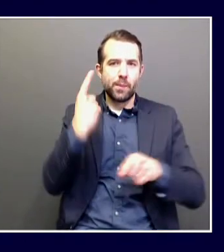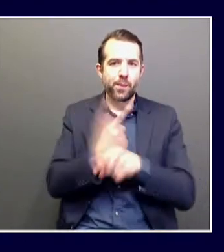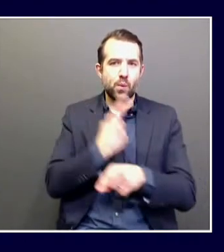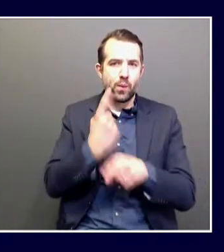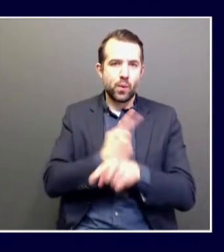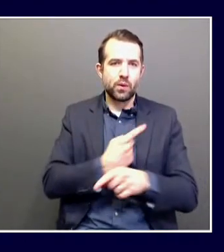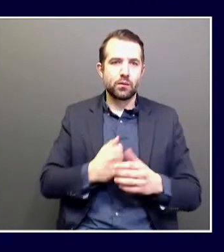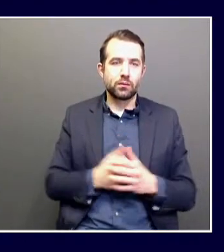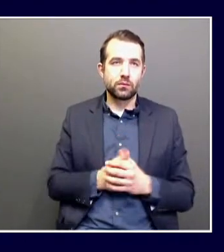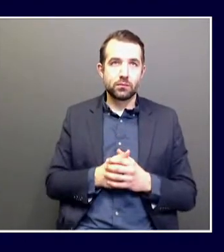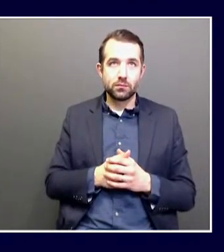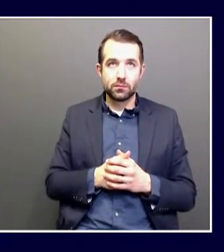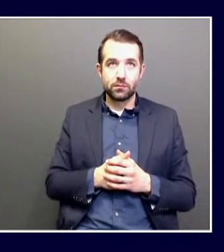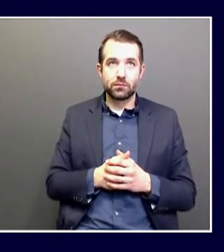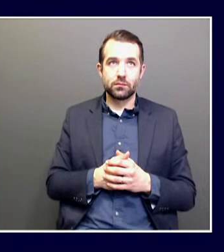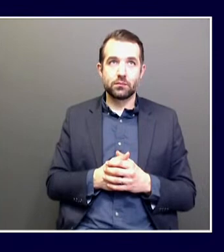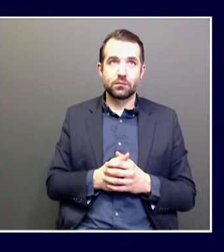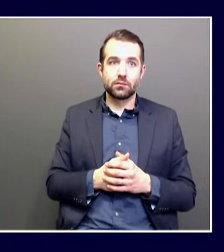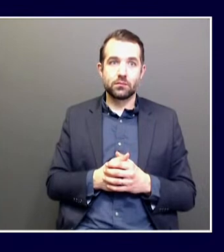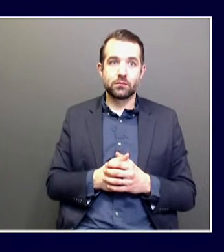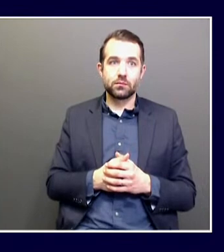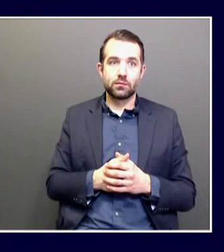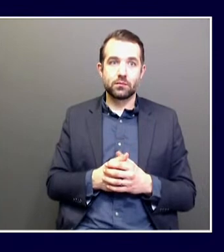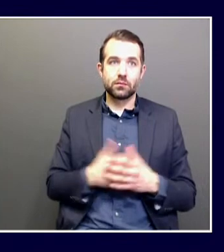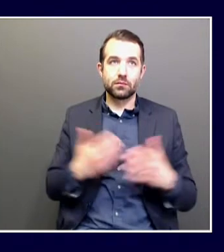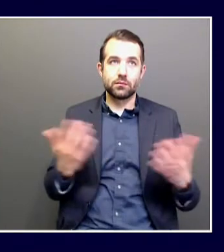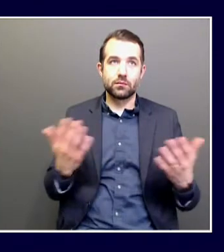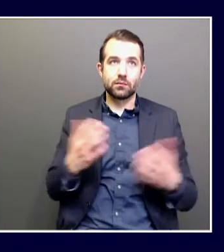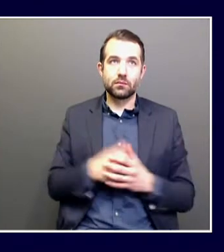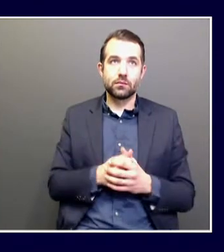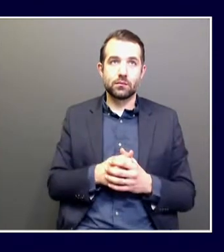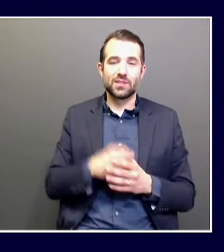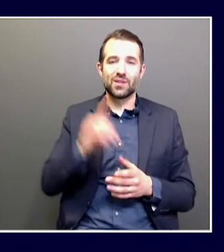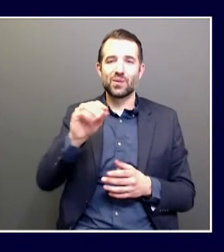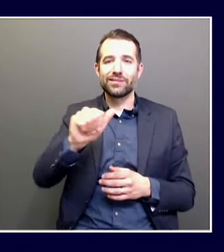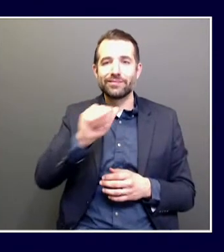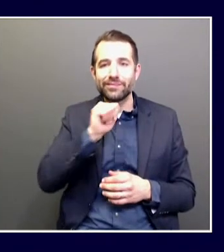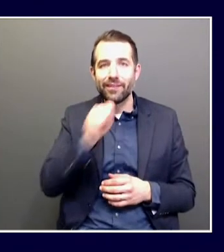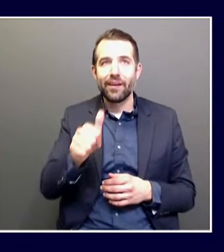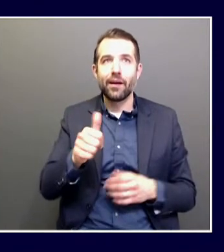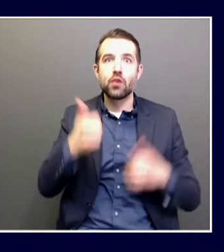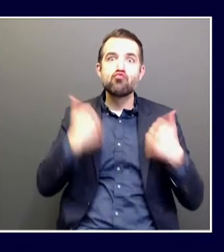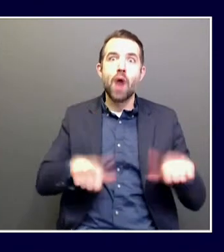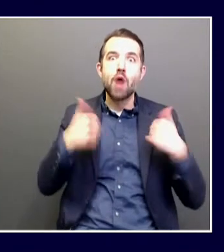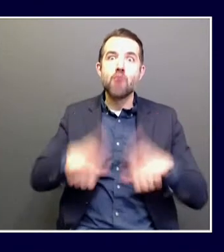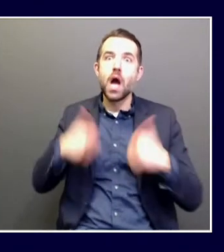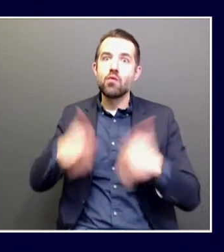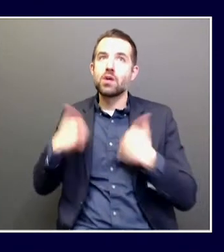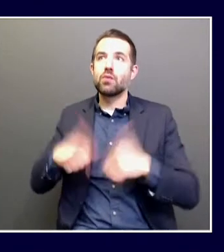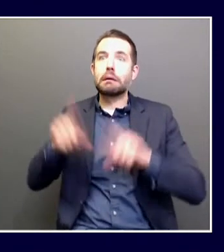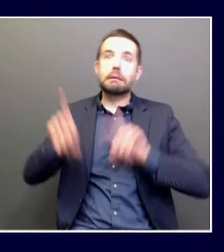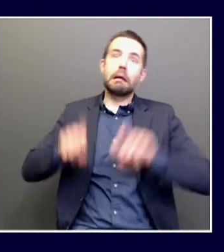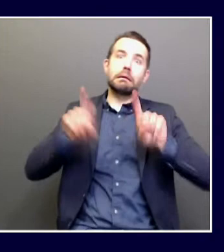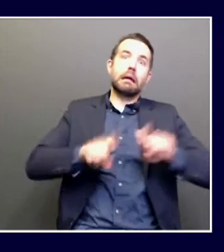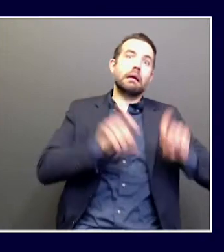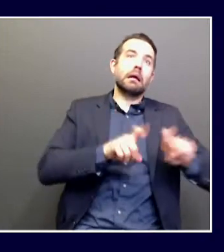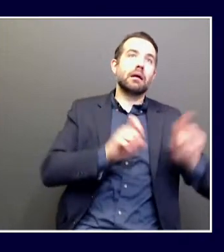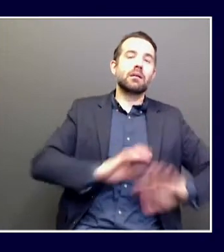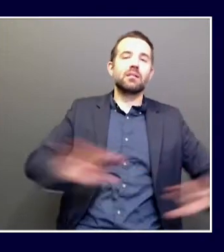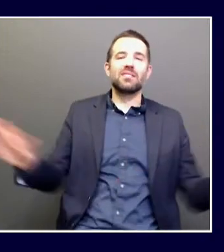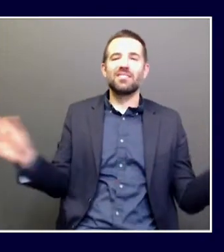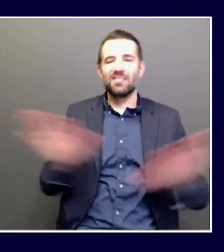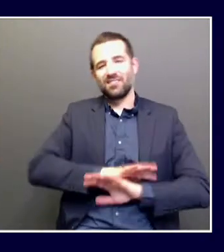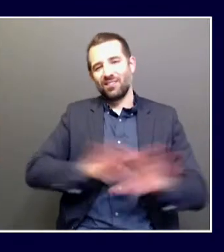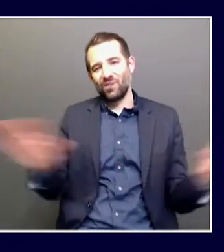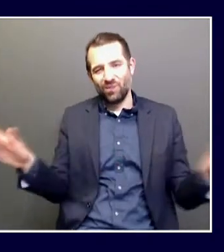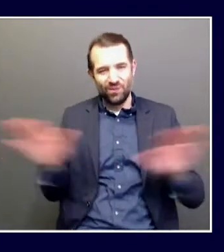Emily, the bottom line there is you need not go through too many gymnastics to figure out if your mask is doing a good job. If you're wearing a surgical